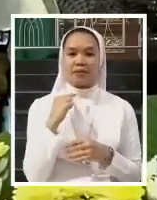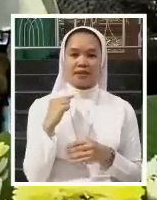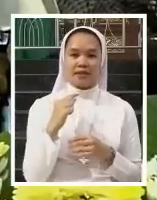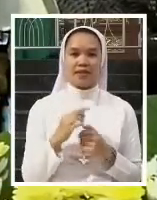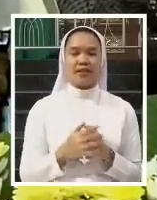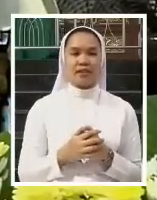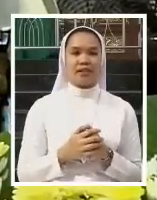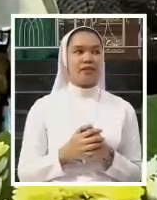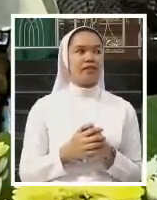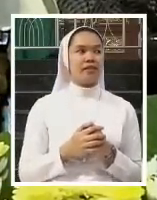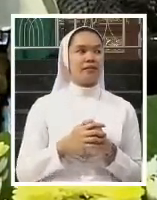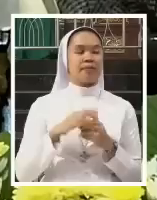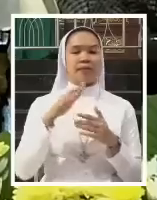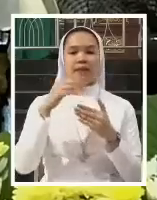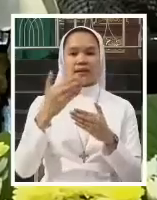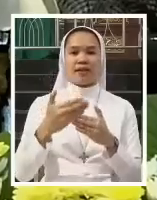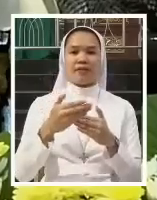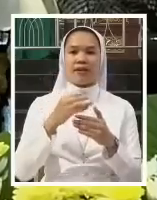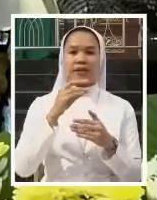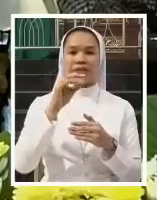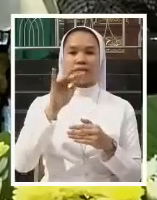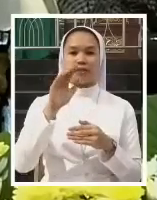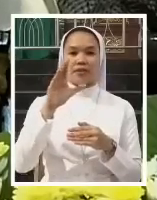Sunod, Father Joscoro Ibanita.